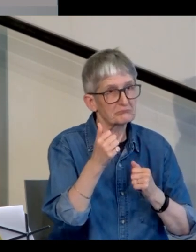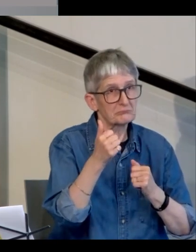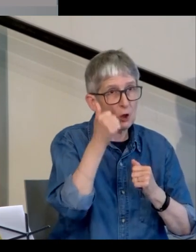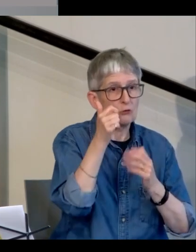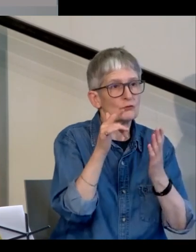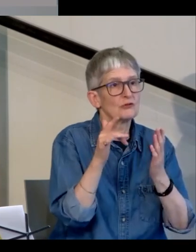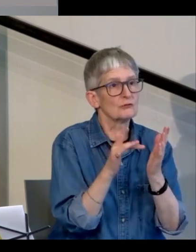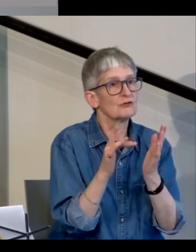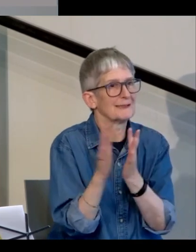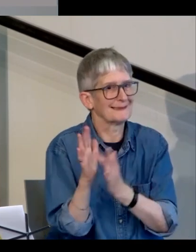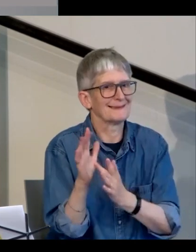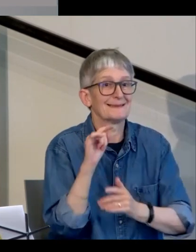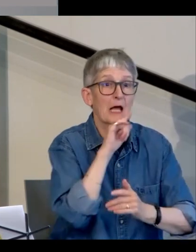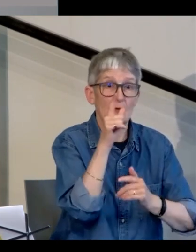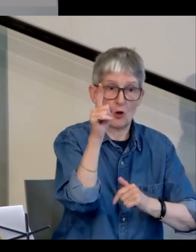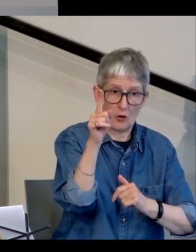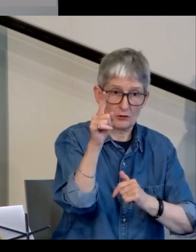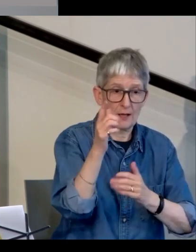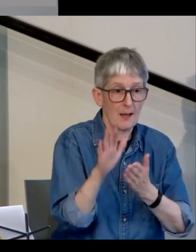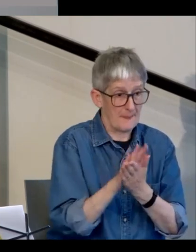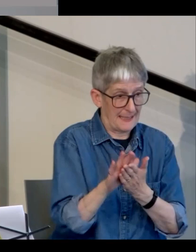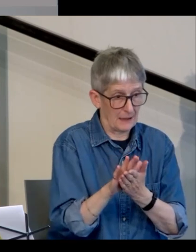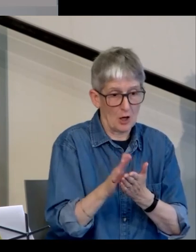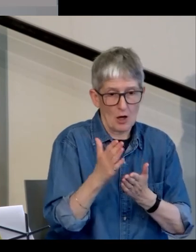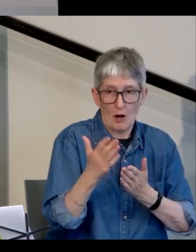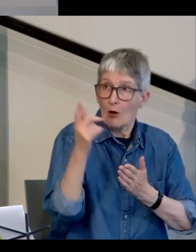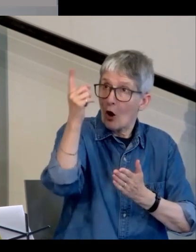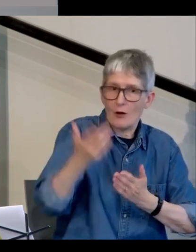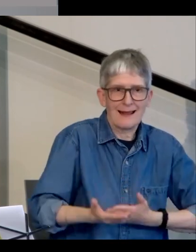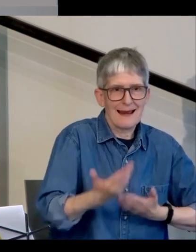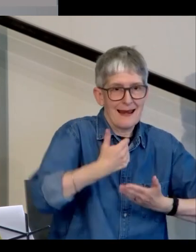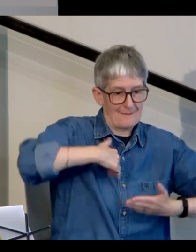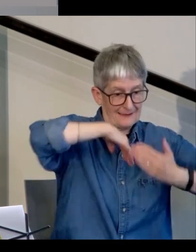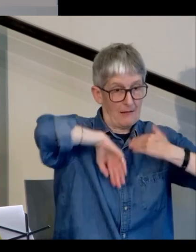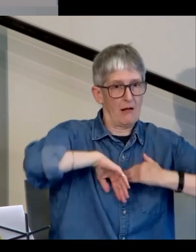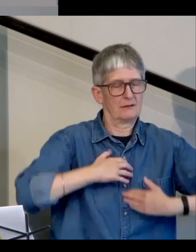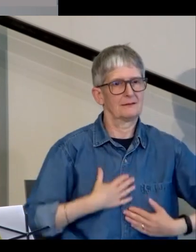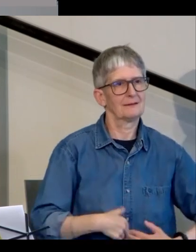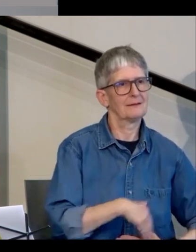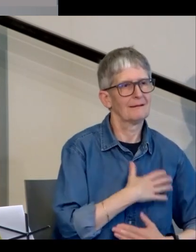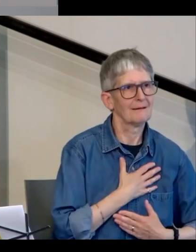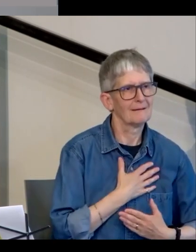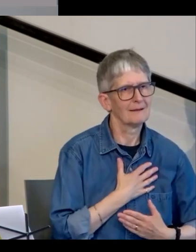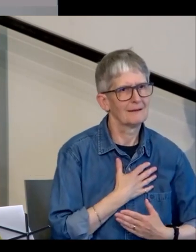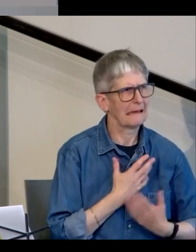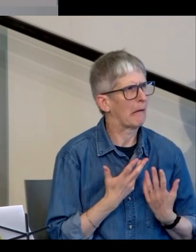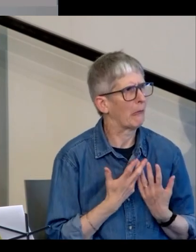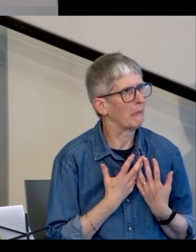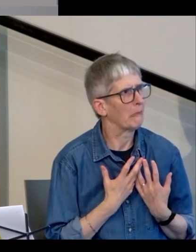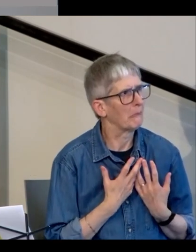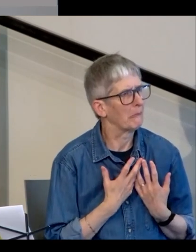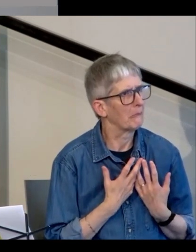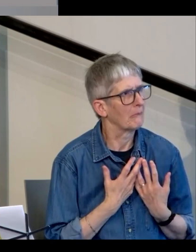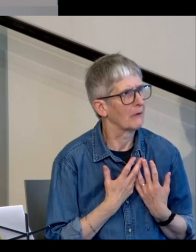Son of God, God lives in them and they in God. Wow. So